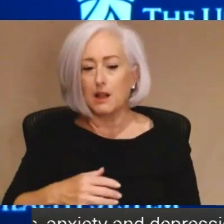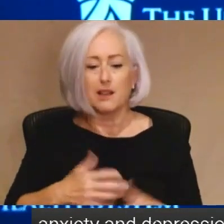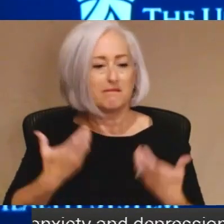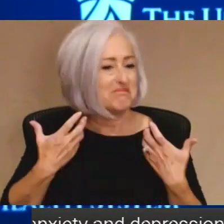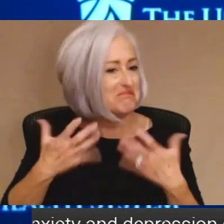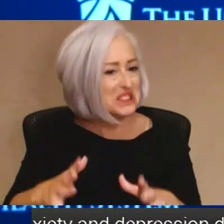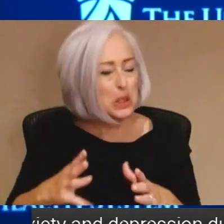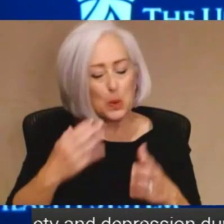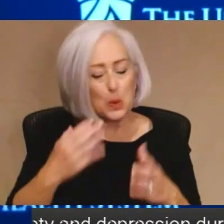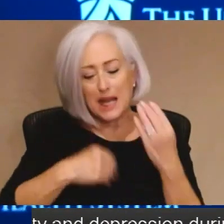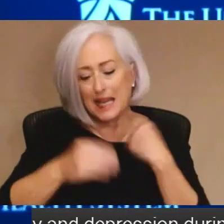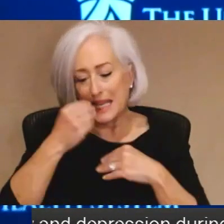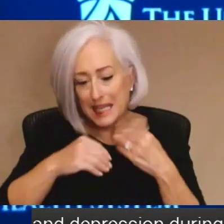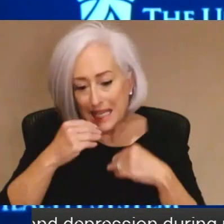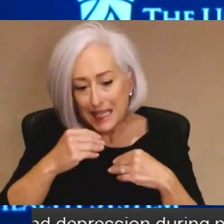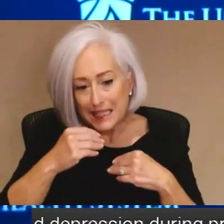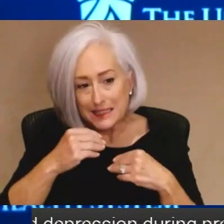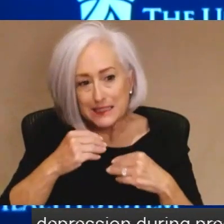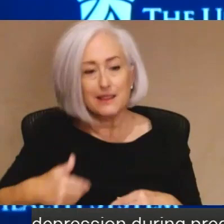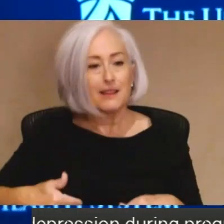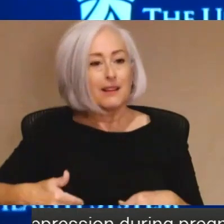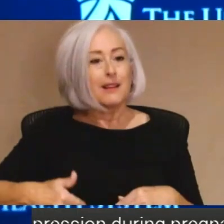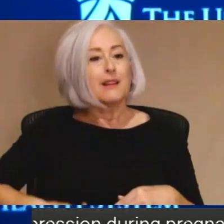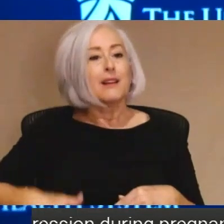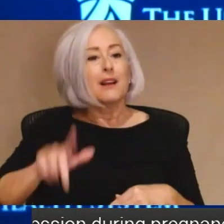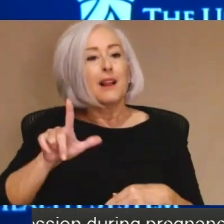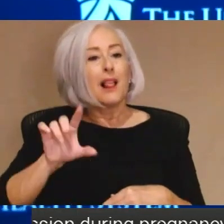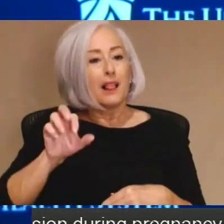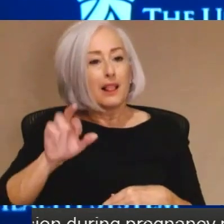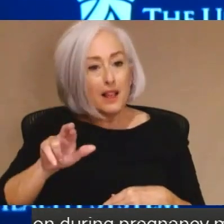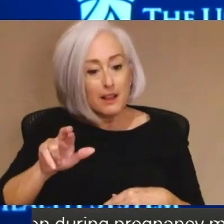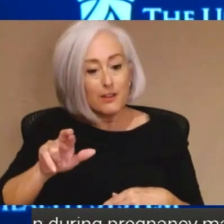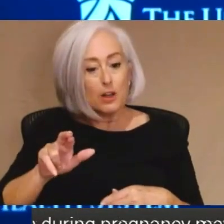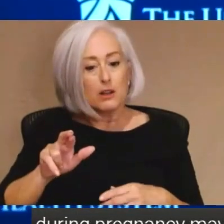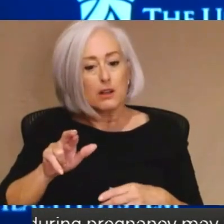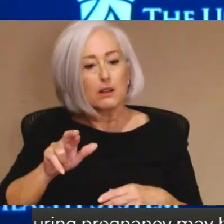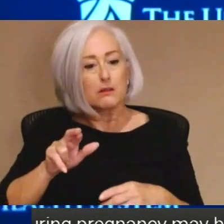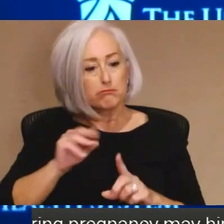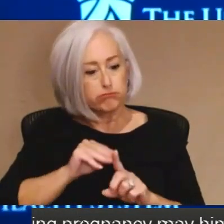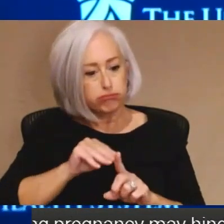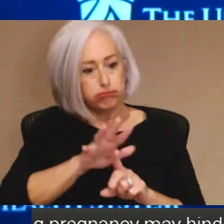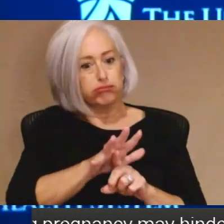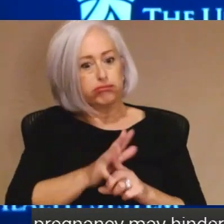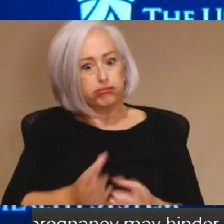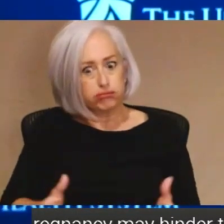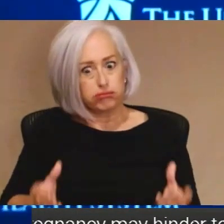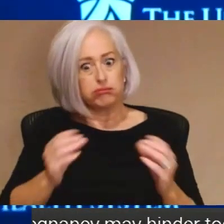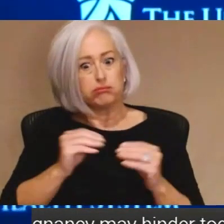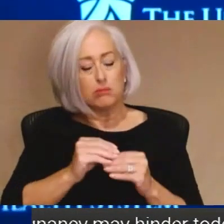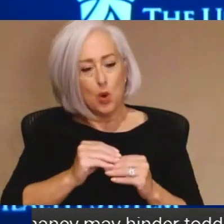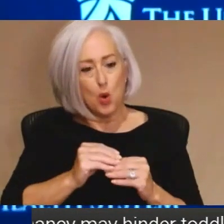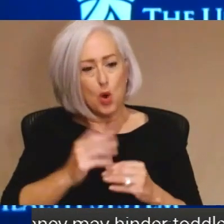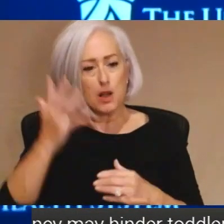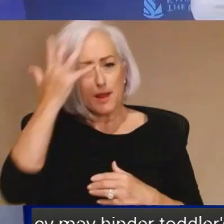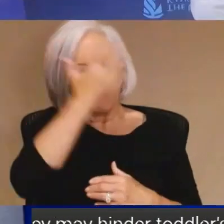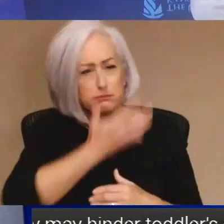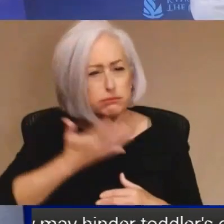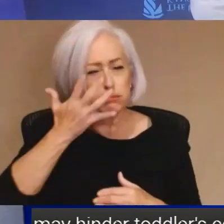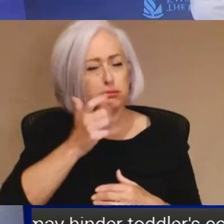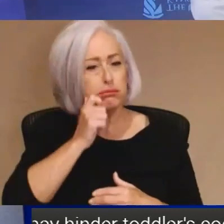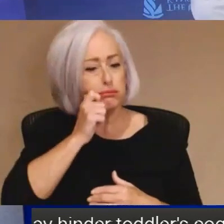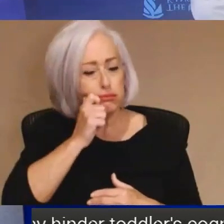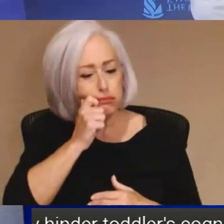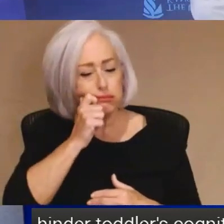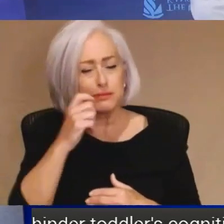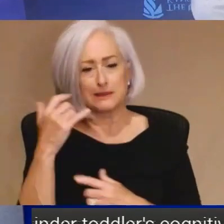livers start to become more affected, they get jaundice, that is, they get a little yellow color in their skin. Very rare, but why